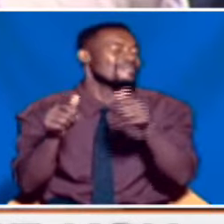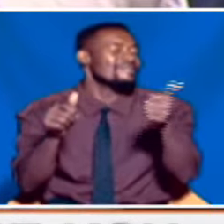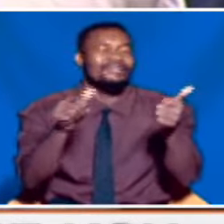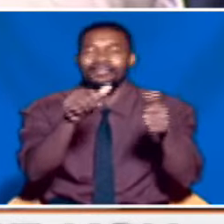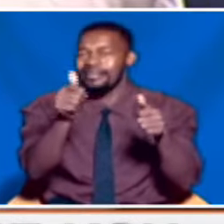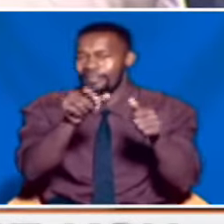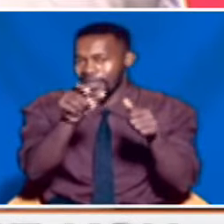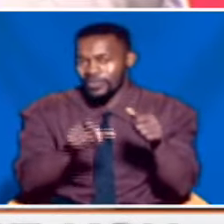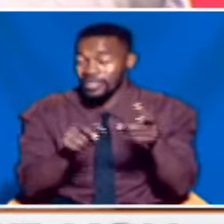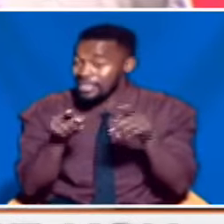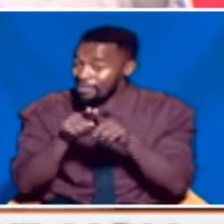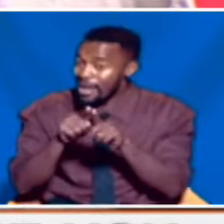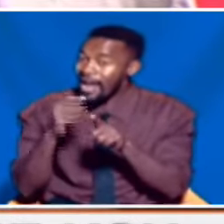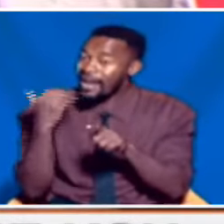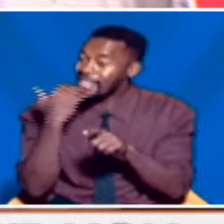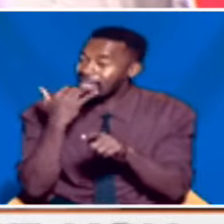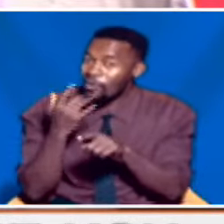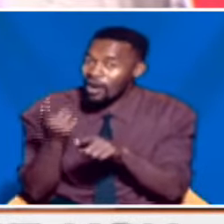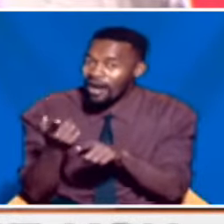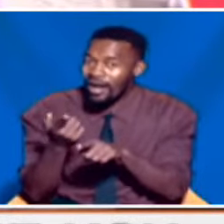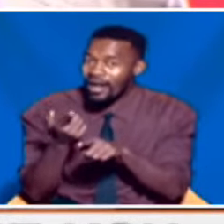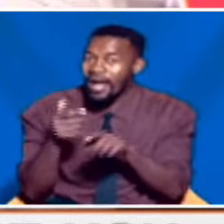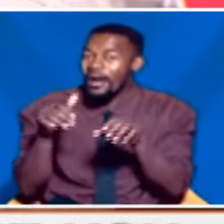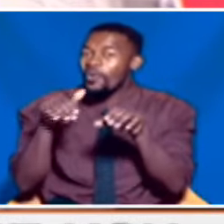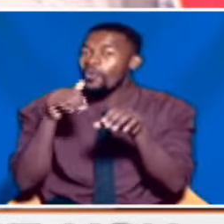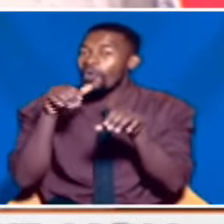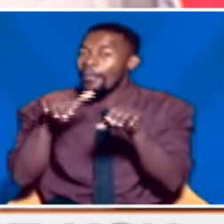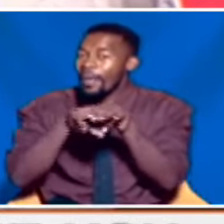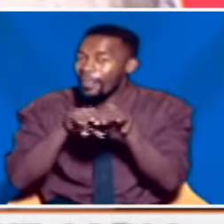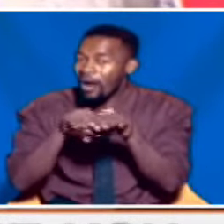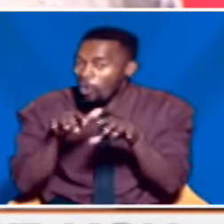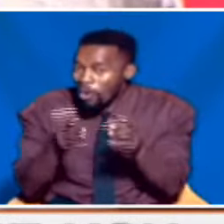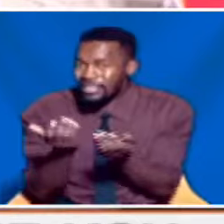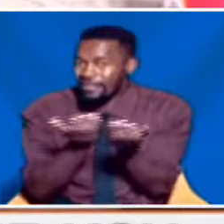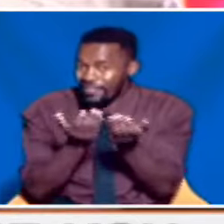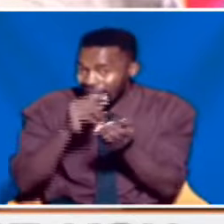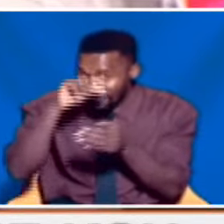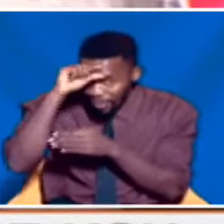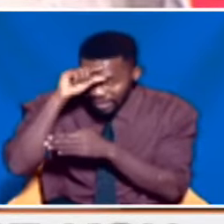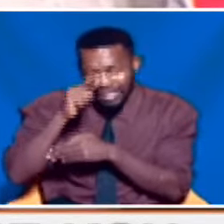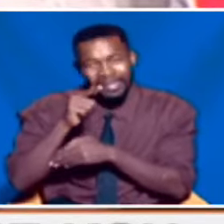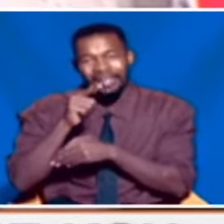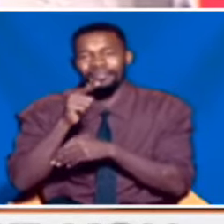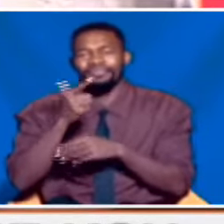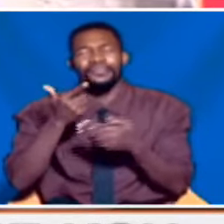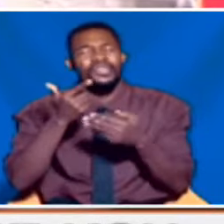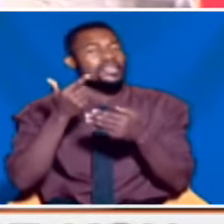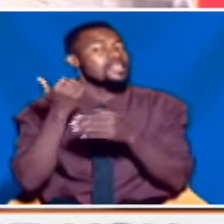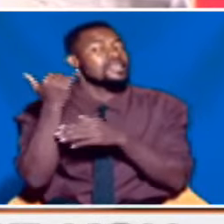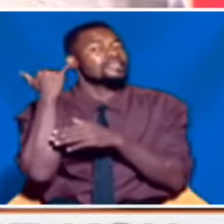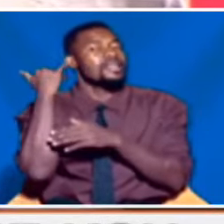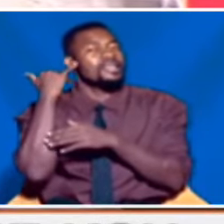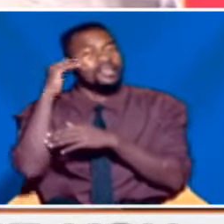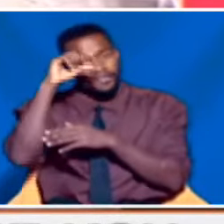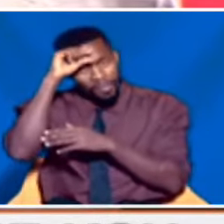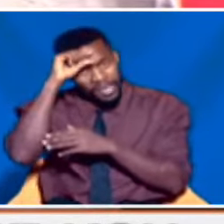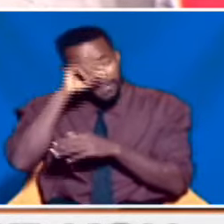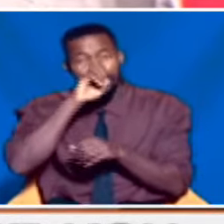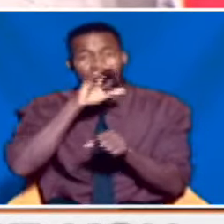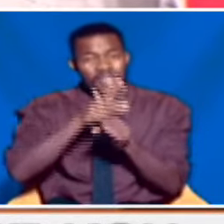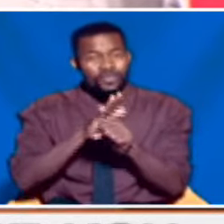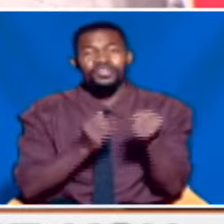President Gachagua is a member of the government. And as you know, yesterday, the government pledged that they're going to support my